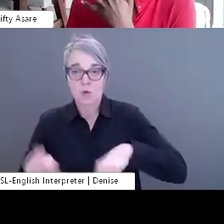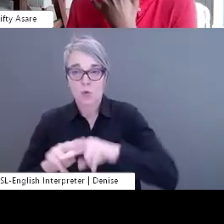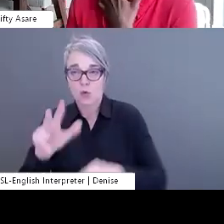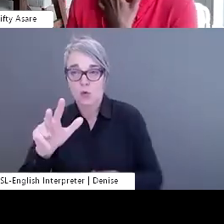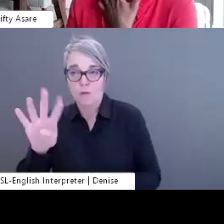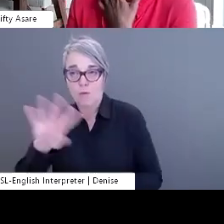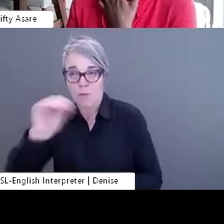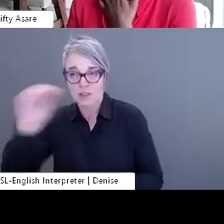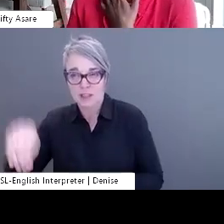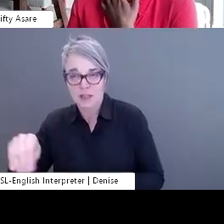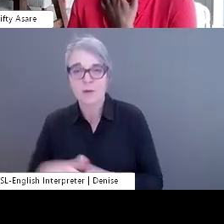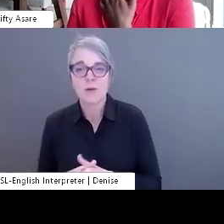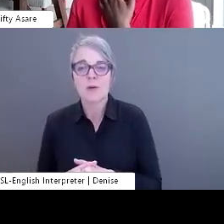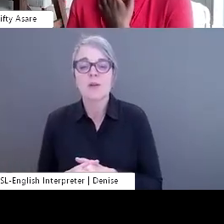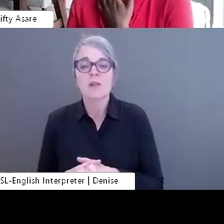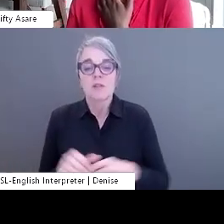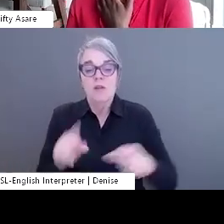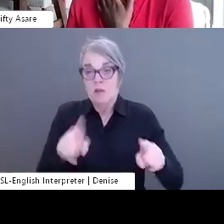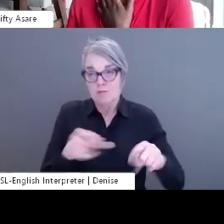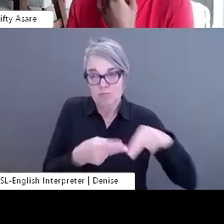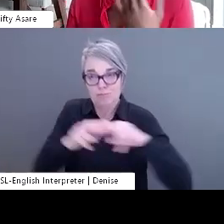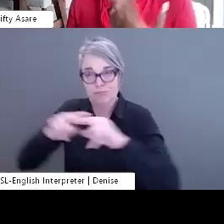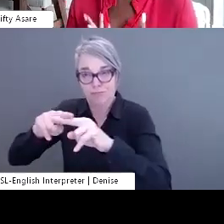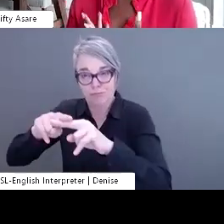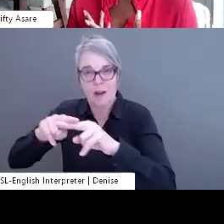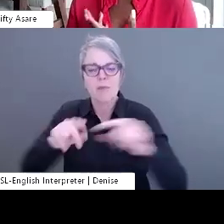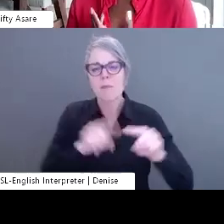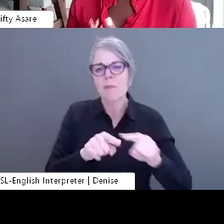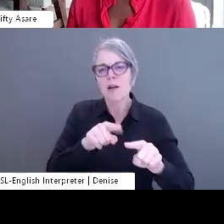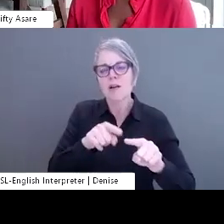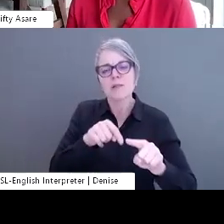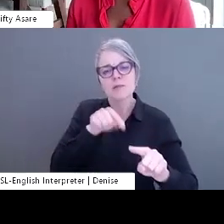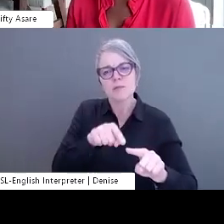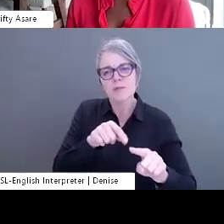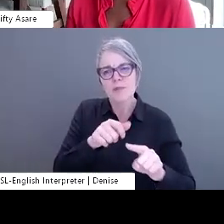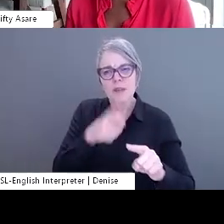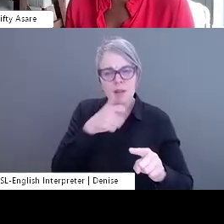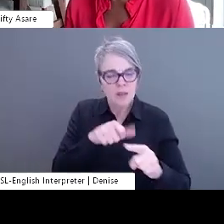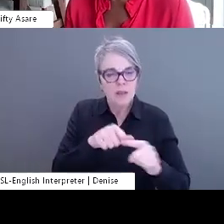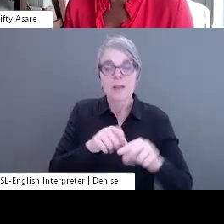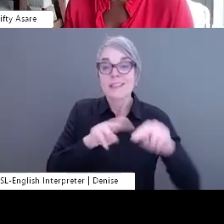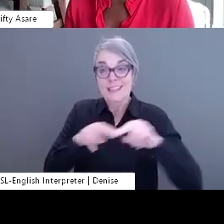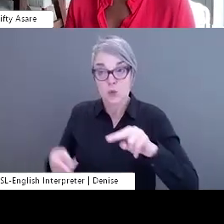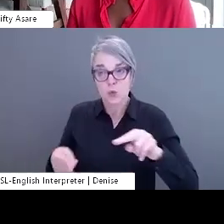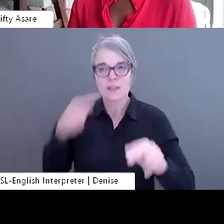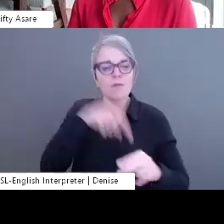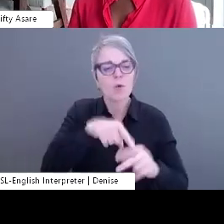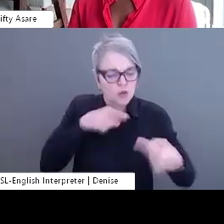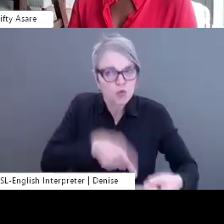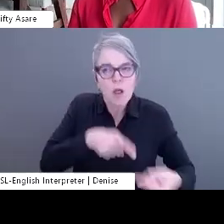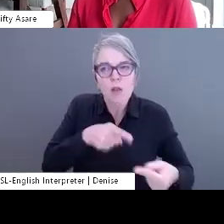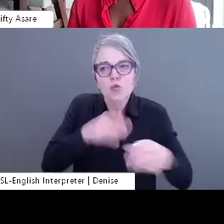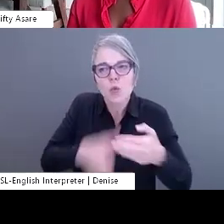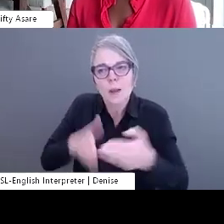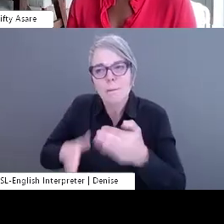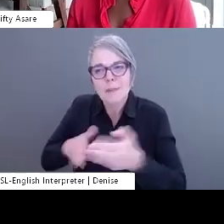those two increase, what we saw was an 11% decrease in the difficulty to complete task, which is the green line. And so